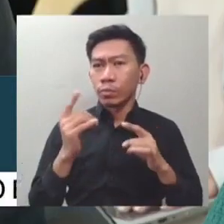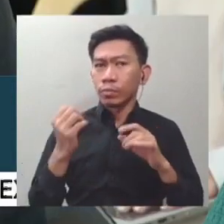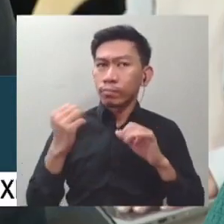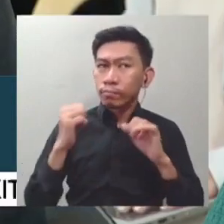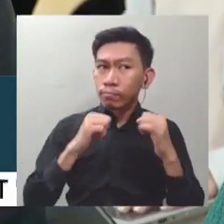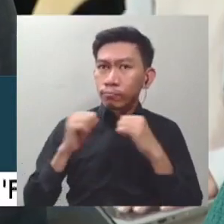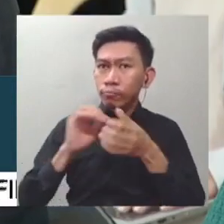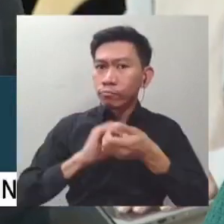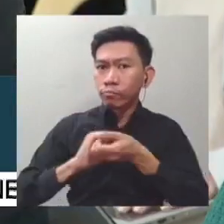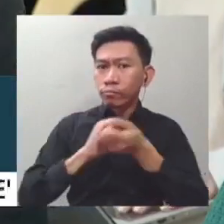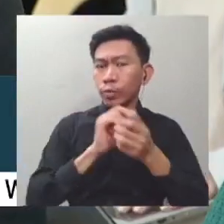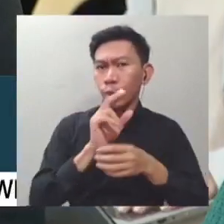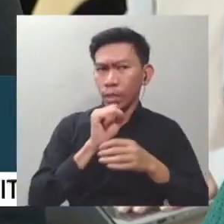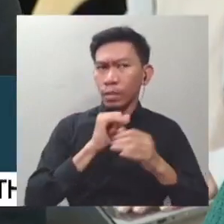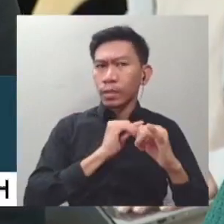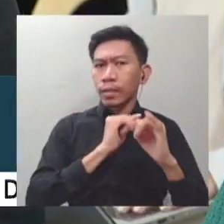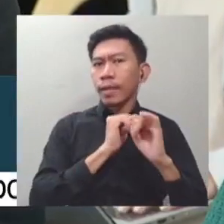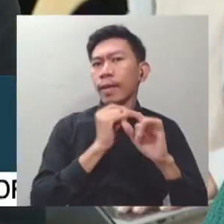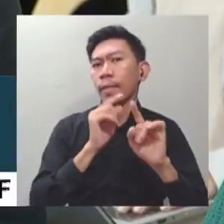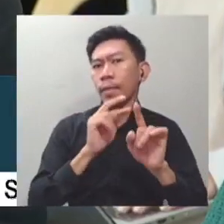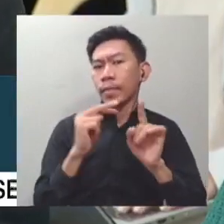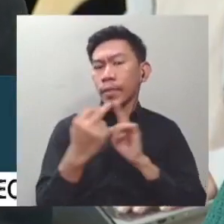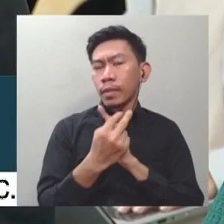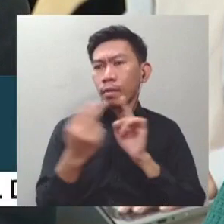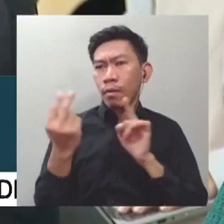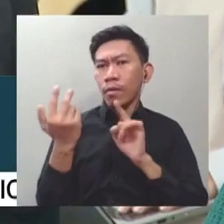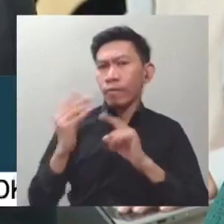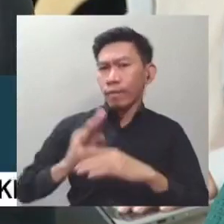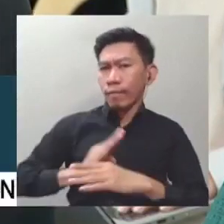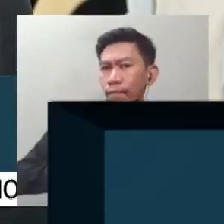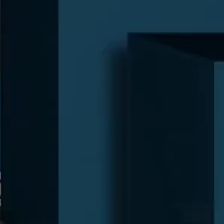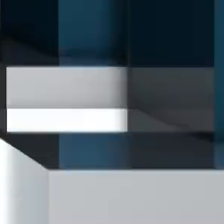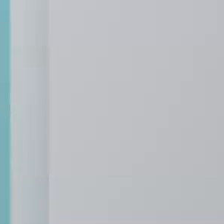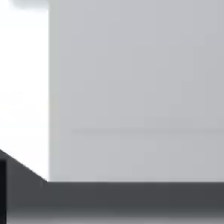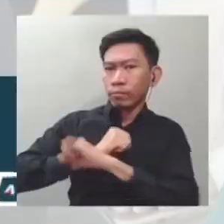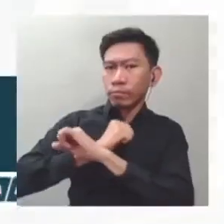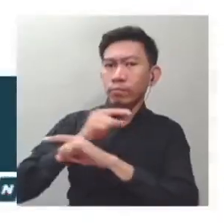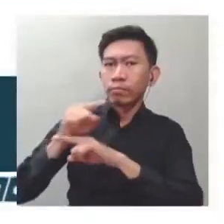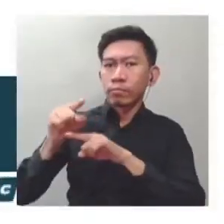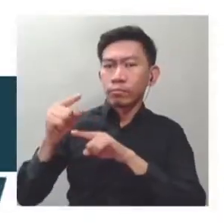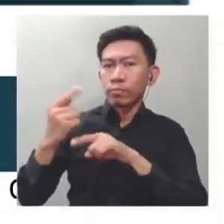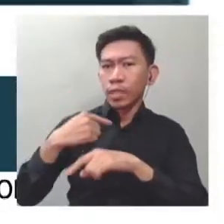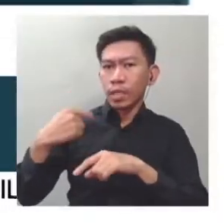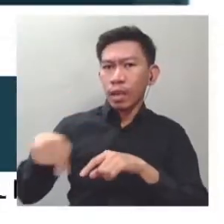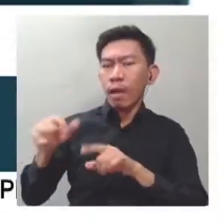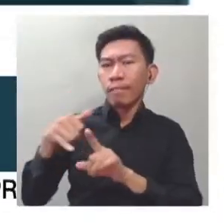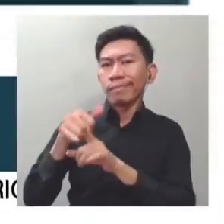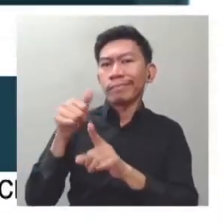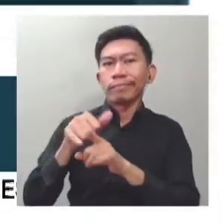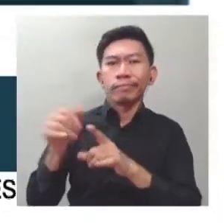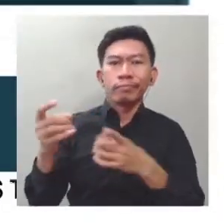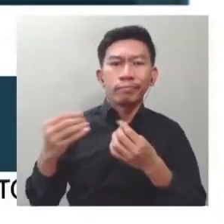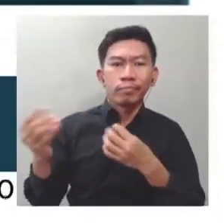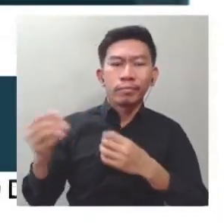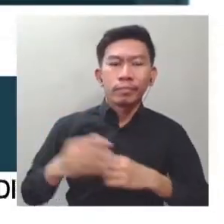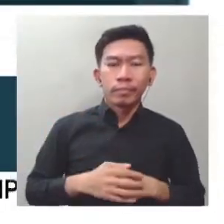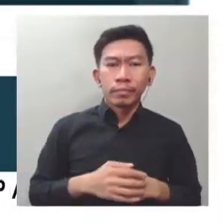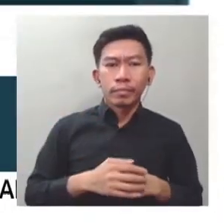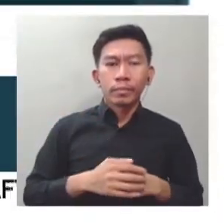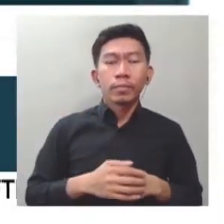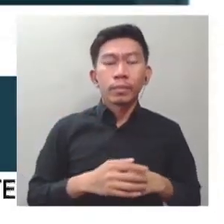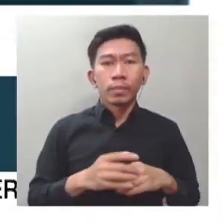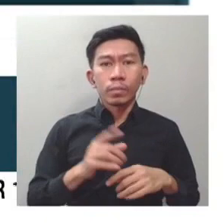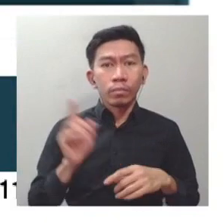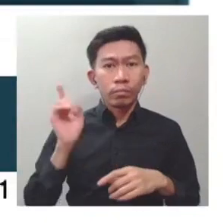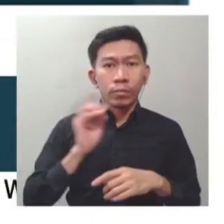is needed to fight China's bullying tactics. That's a blatant disrespect already for